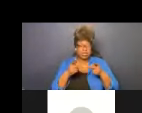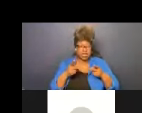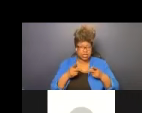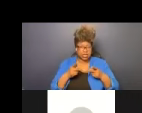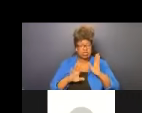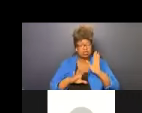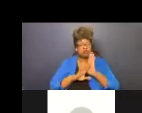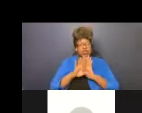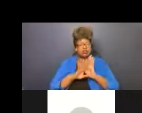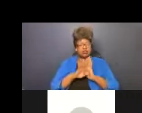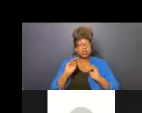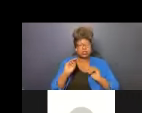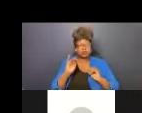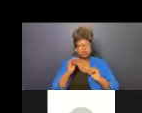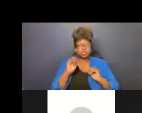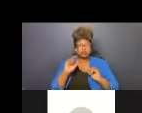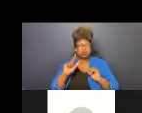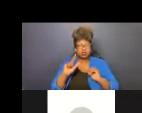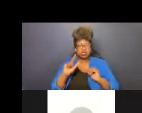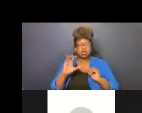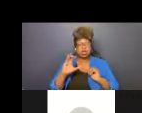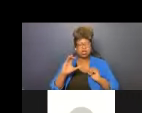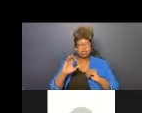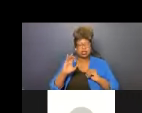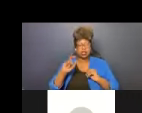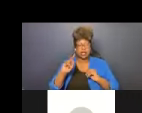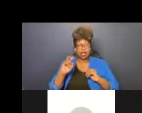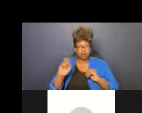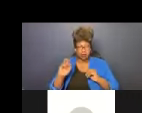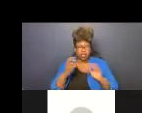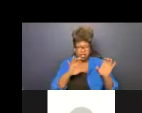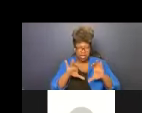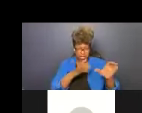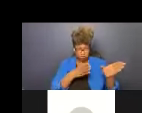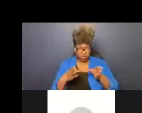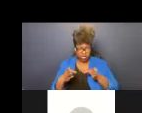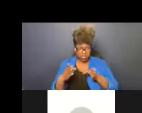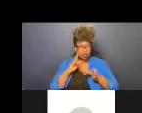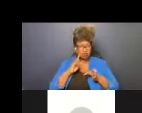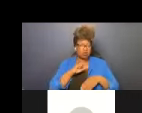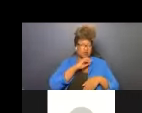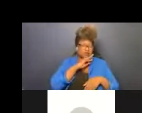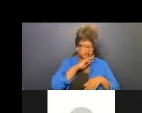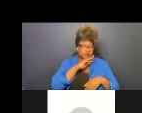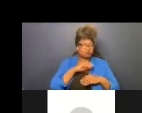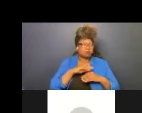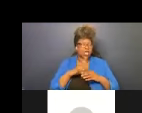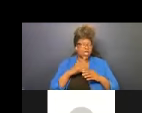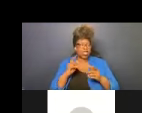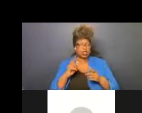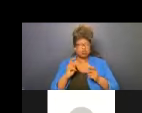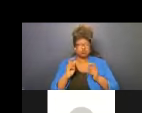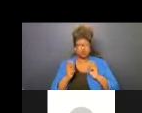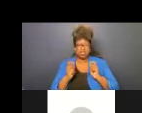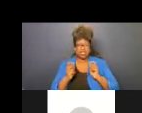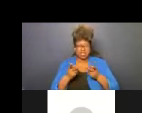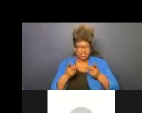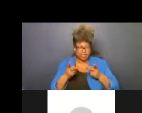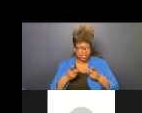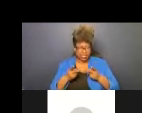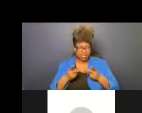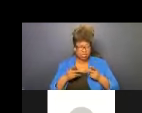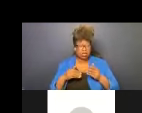regional climate risk assessment and action plans for contaminated and remediated sites, or going to the next level and